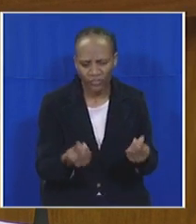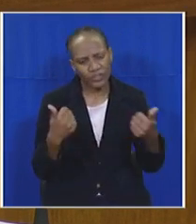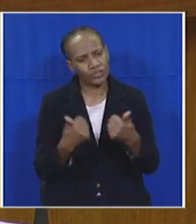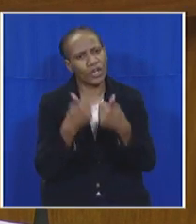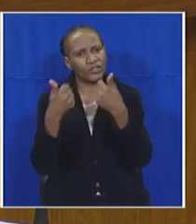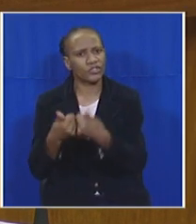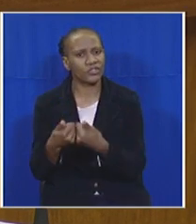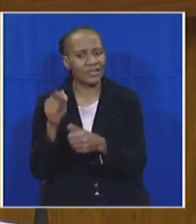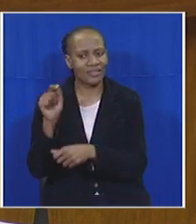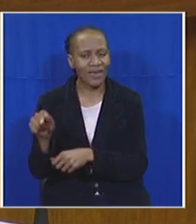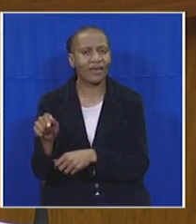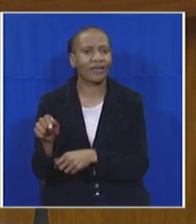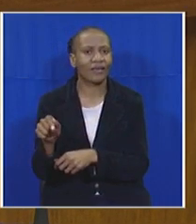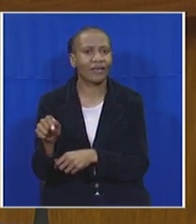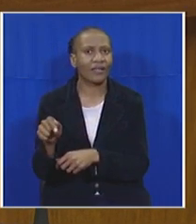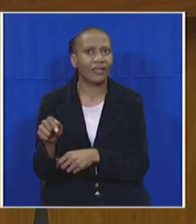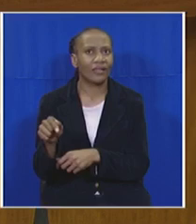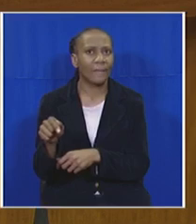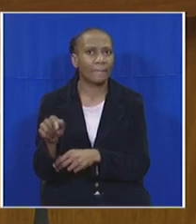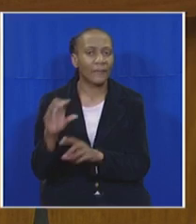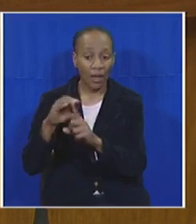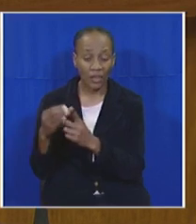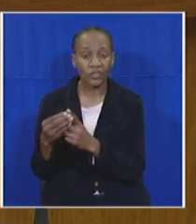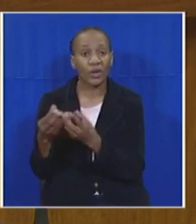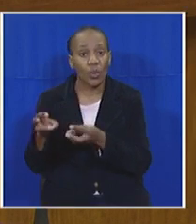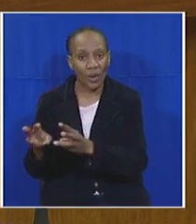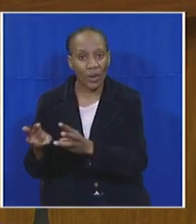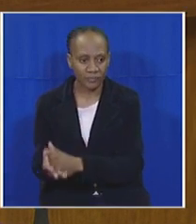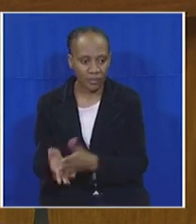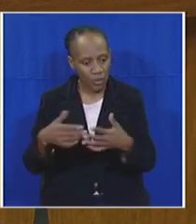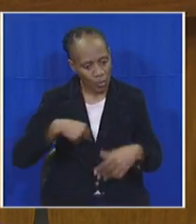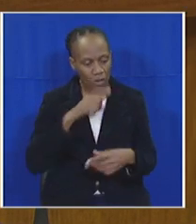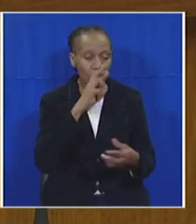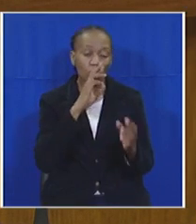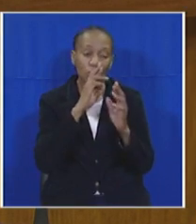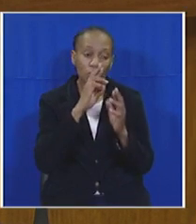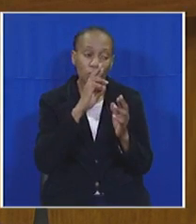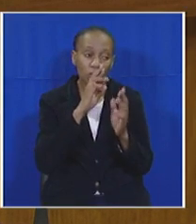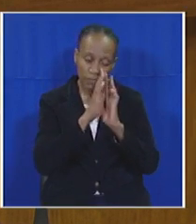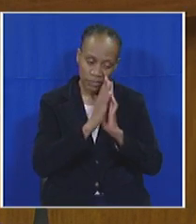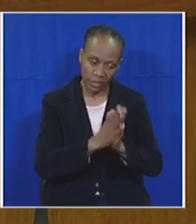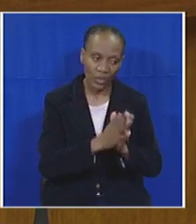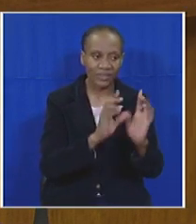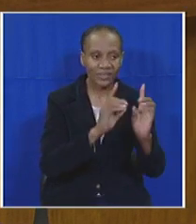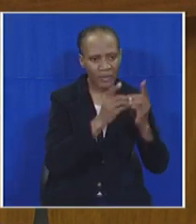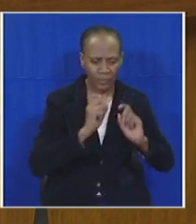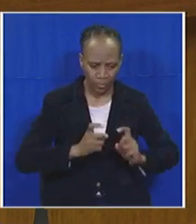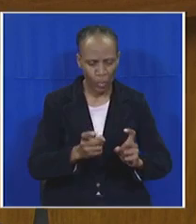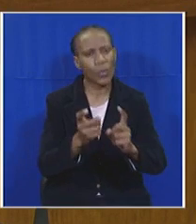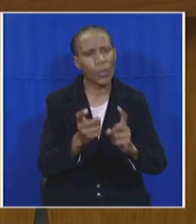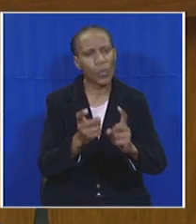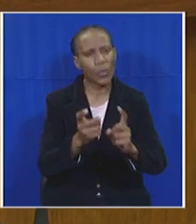challenges within this cultural practice. We therefore request the department to move with speed in regulating